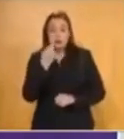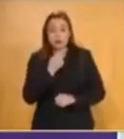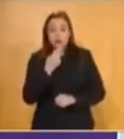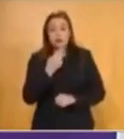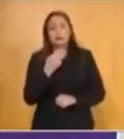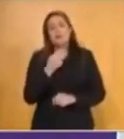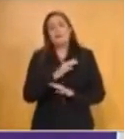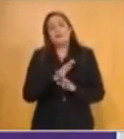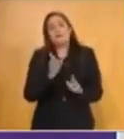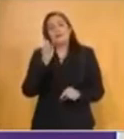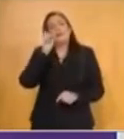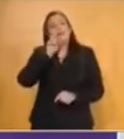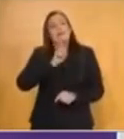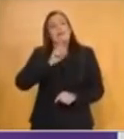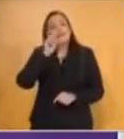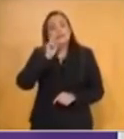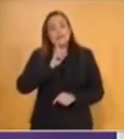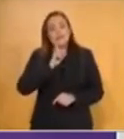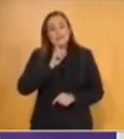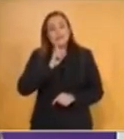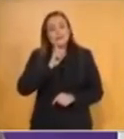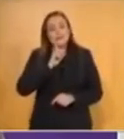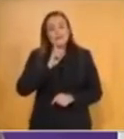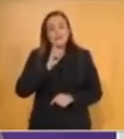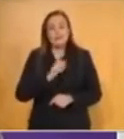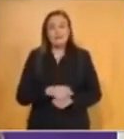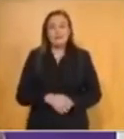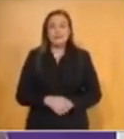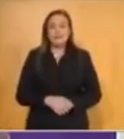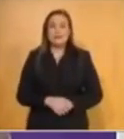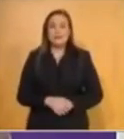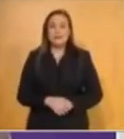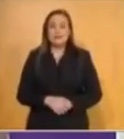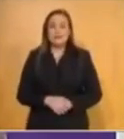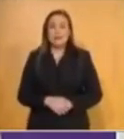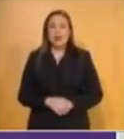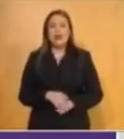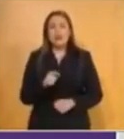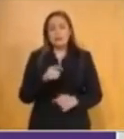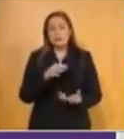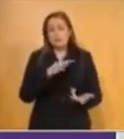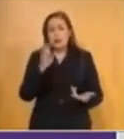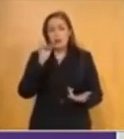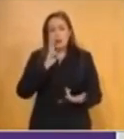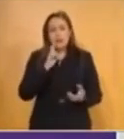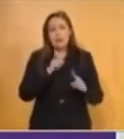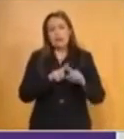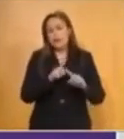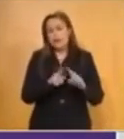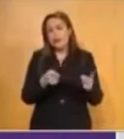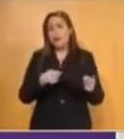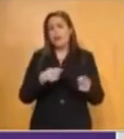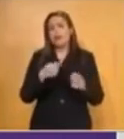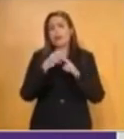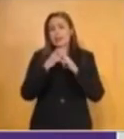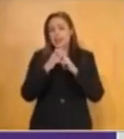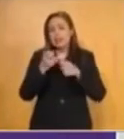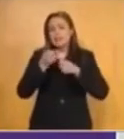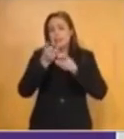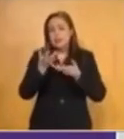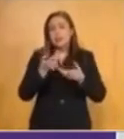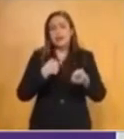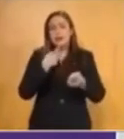for woman. Usually, when we want to say something similar for a man, we